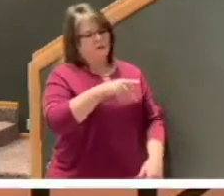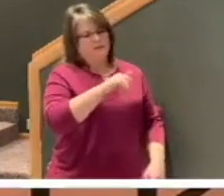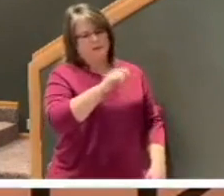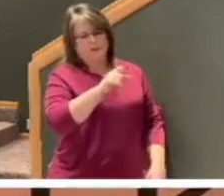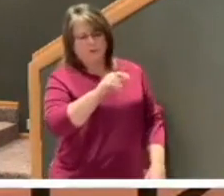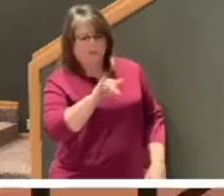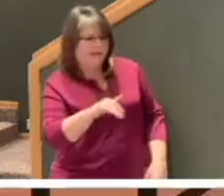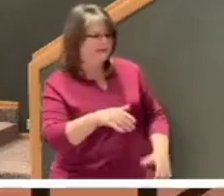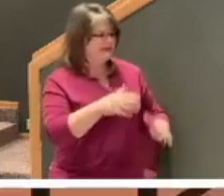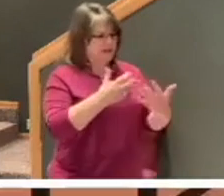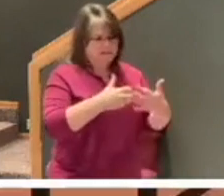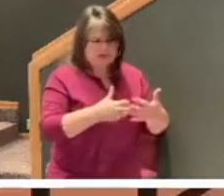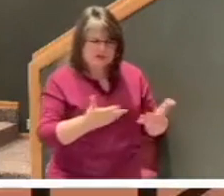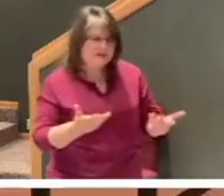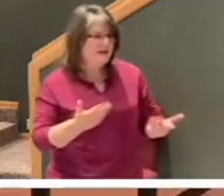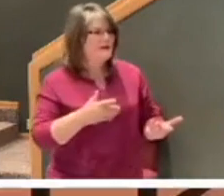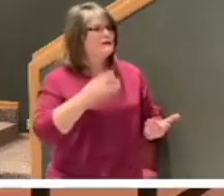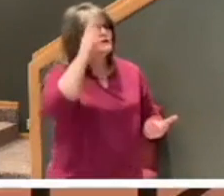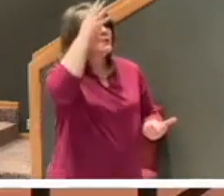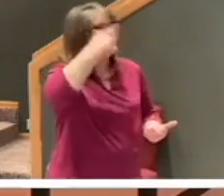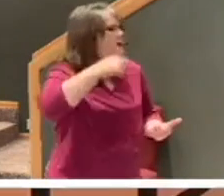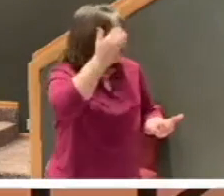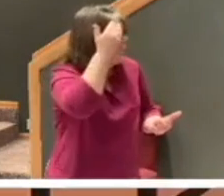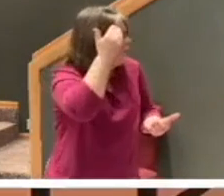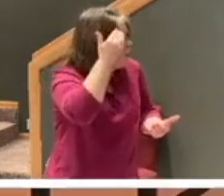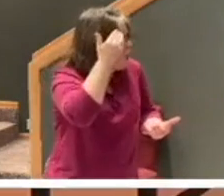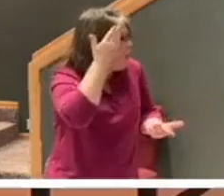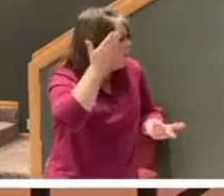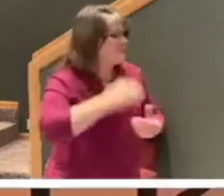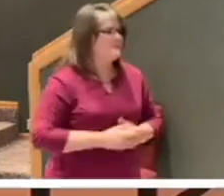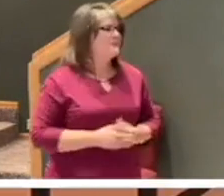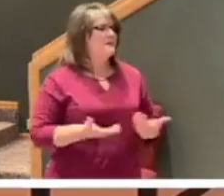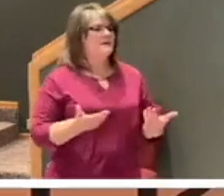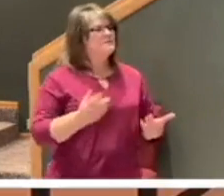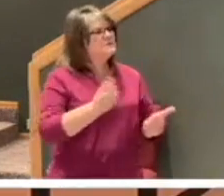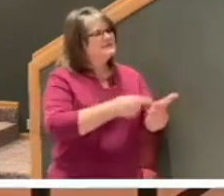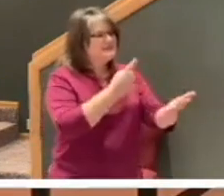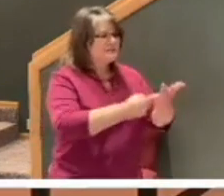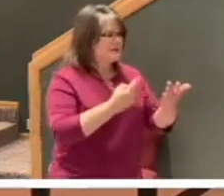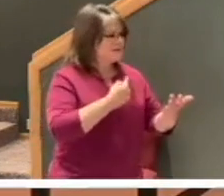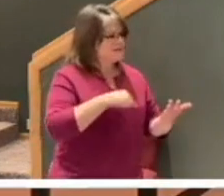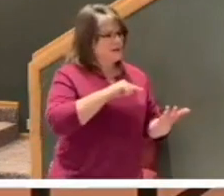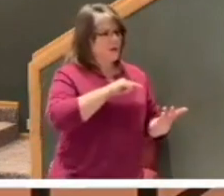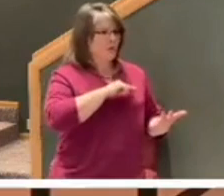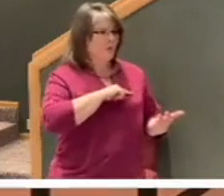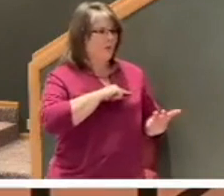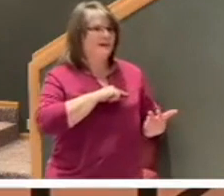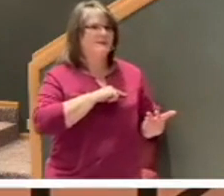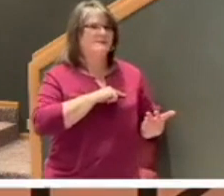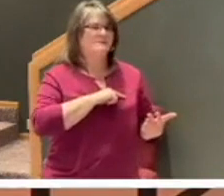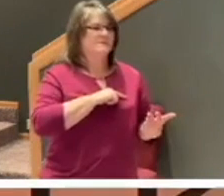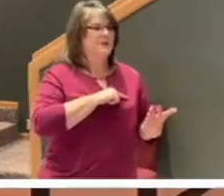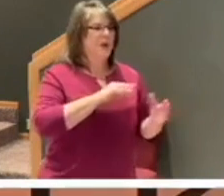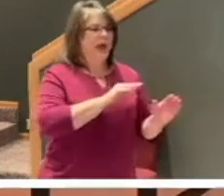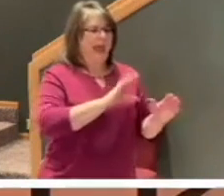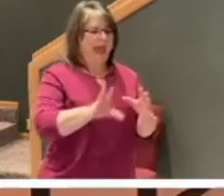machine. And so we act like we know. Sometimes we'll gold plate it because, you